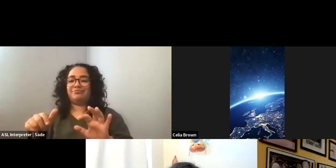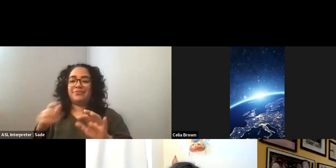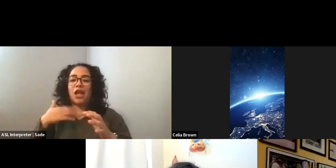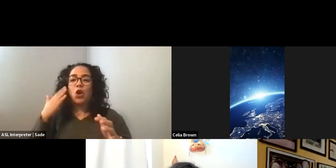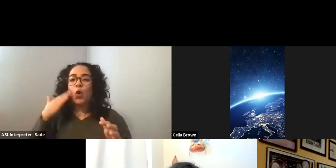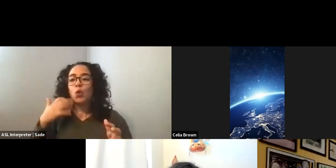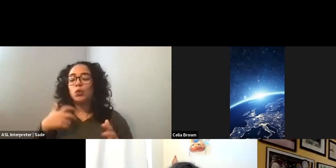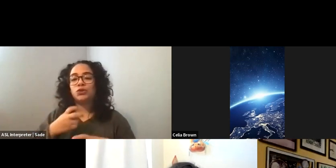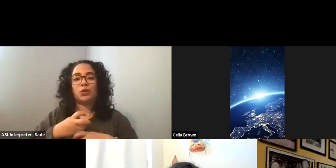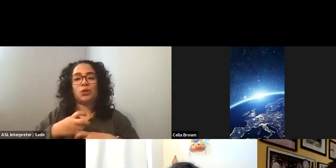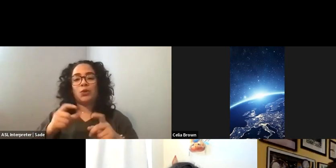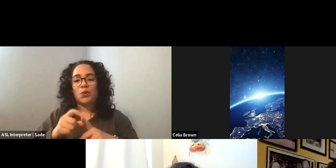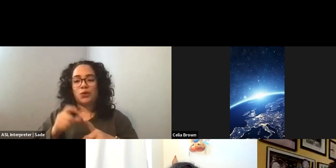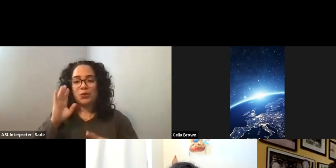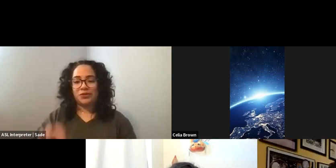Okay.